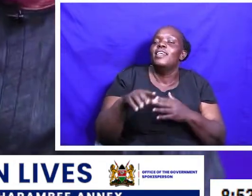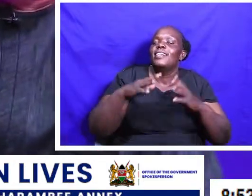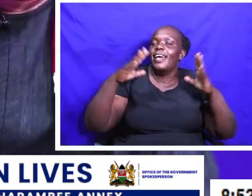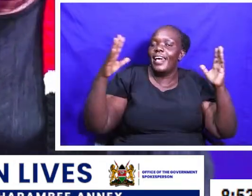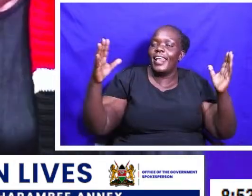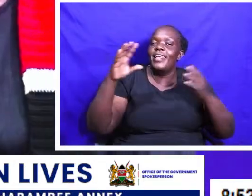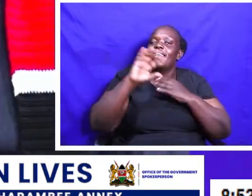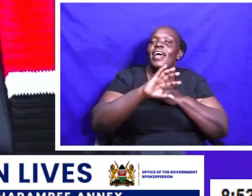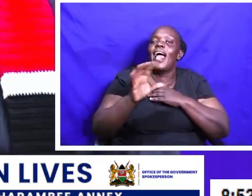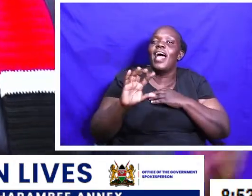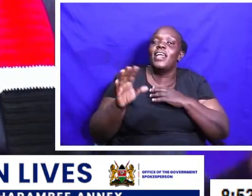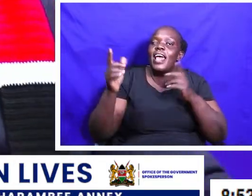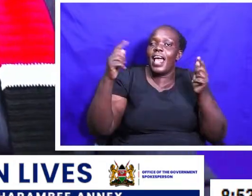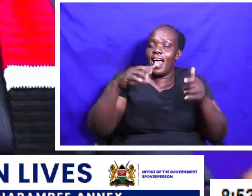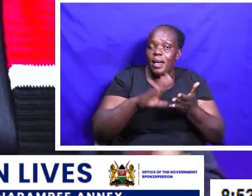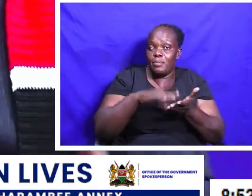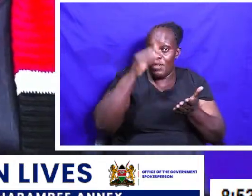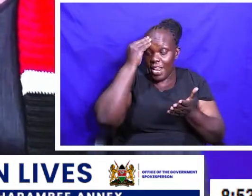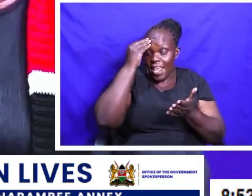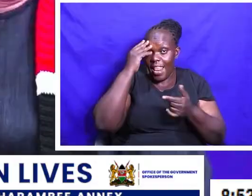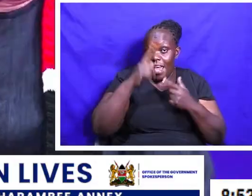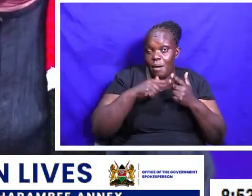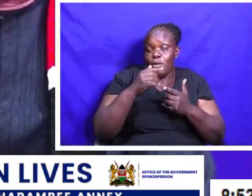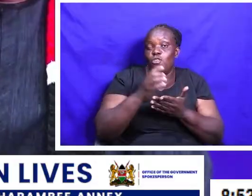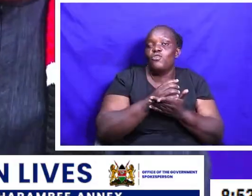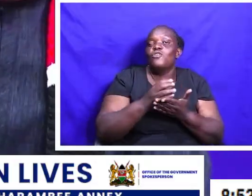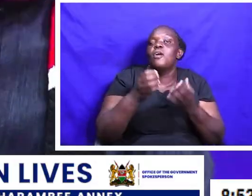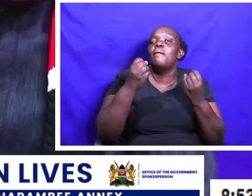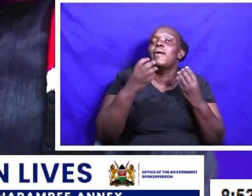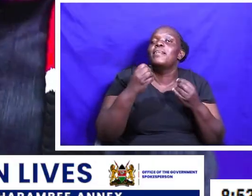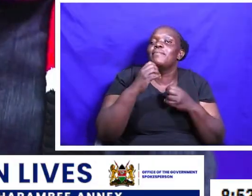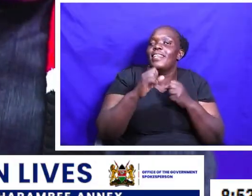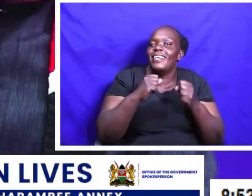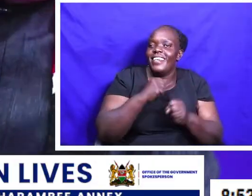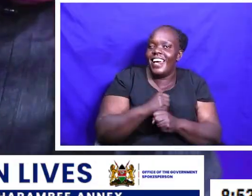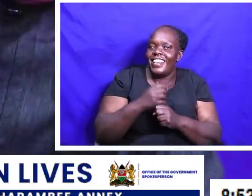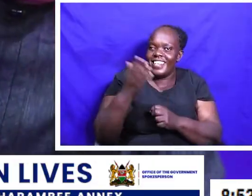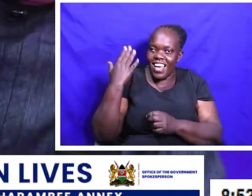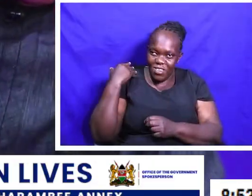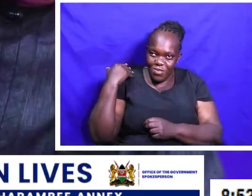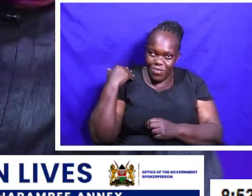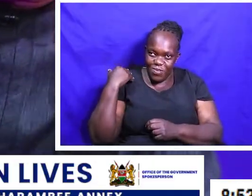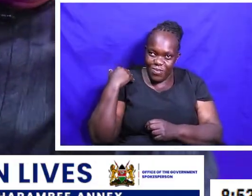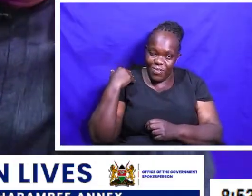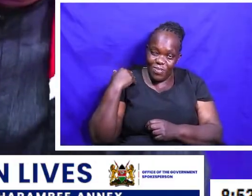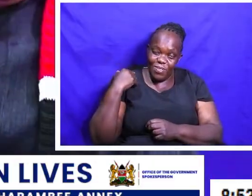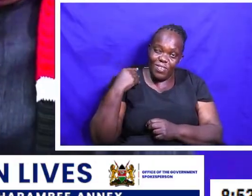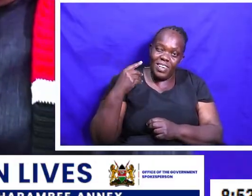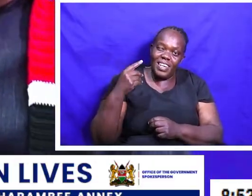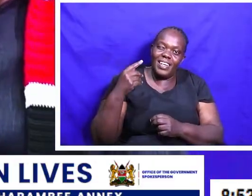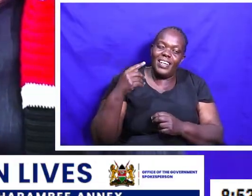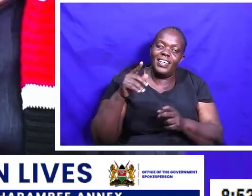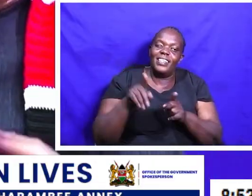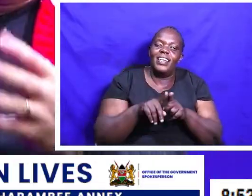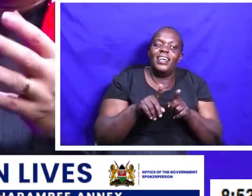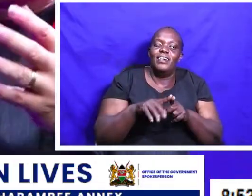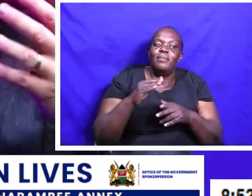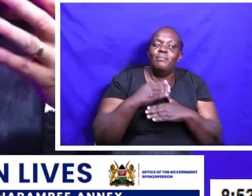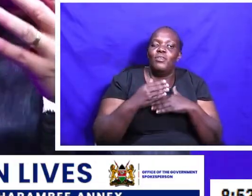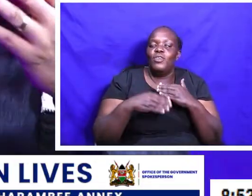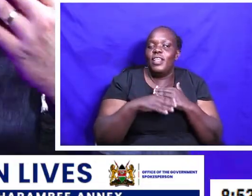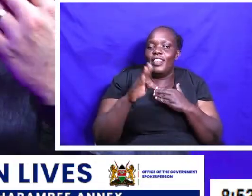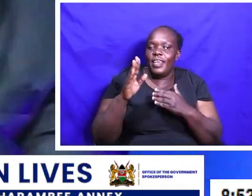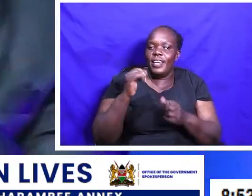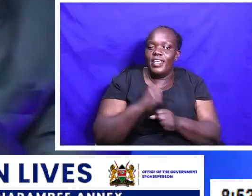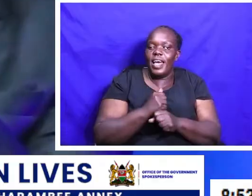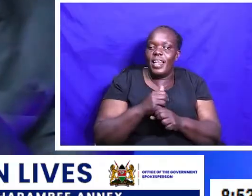a great country. Yes. And they also came to learn here about coffee many years ago in places like Goroka. Yes. So where in Papua New Guinea have you